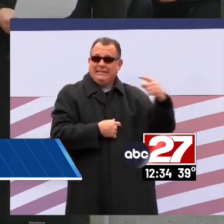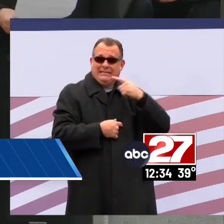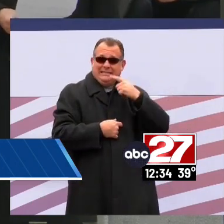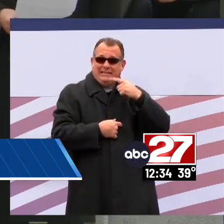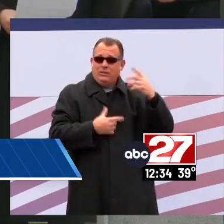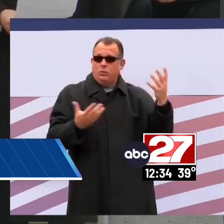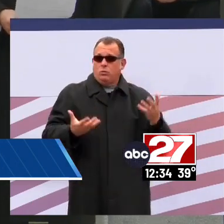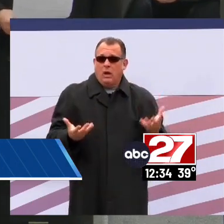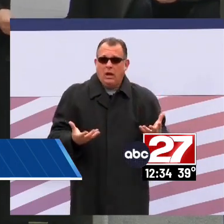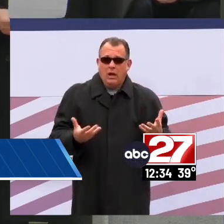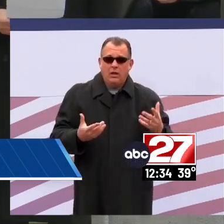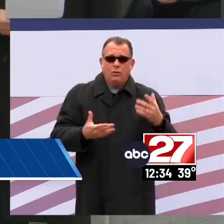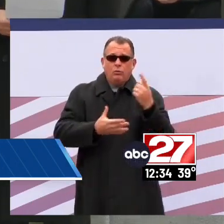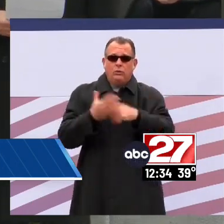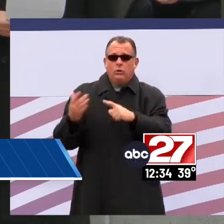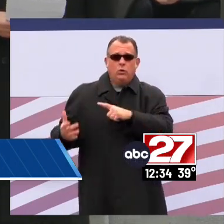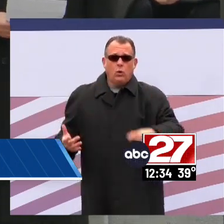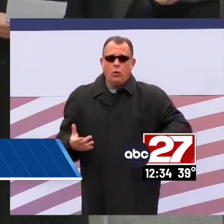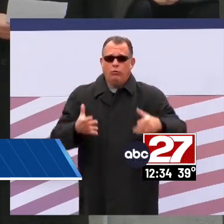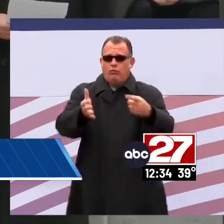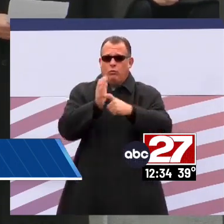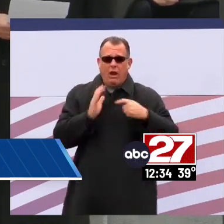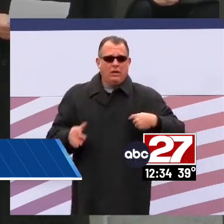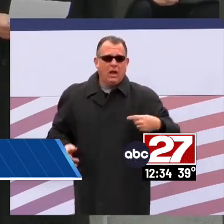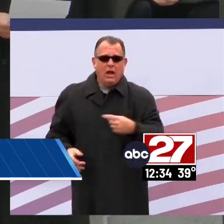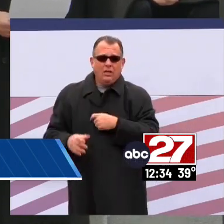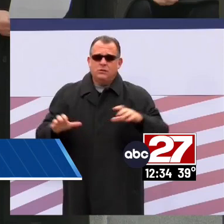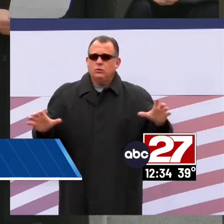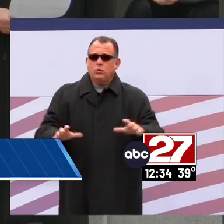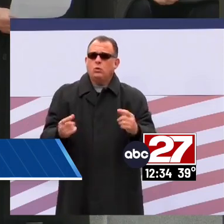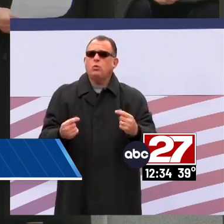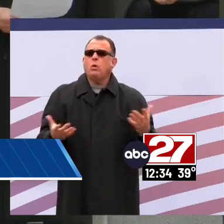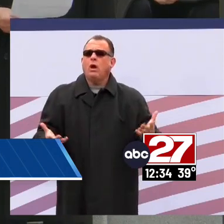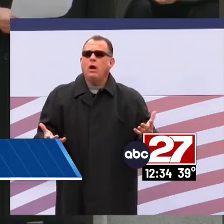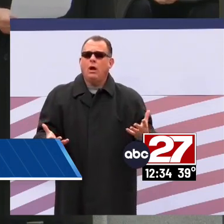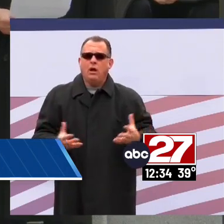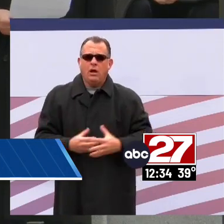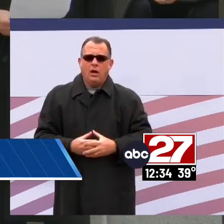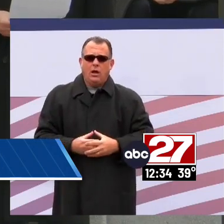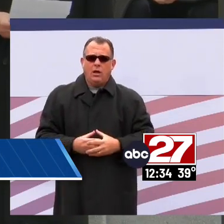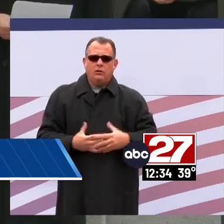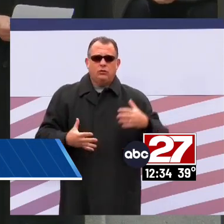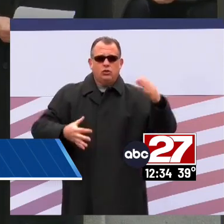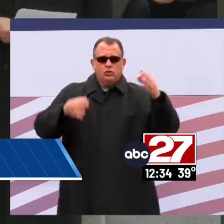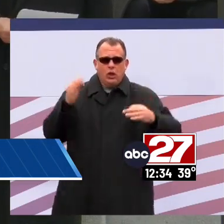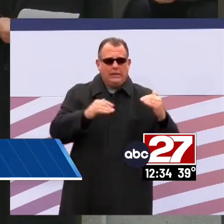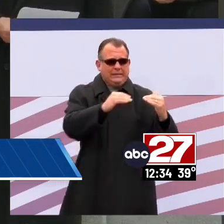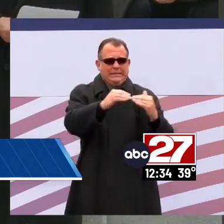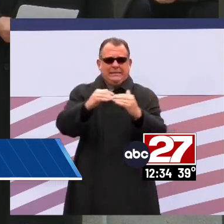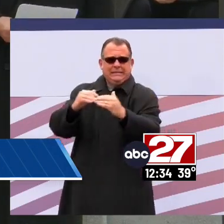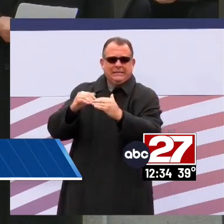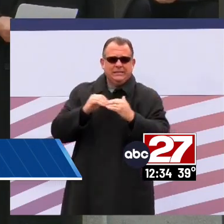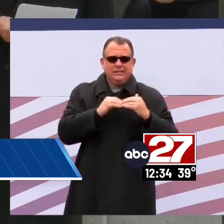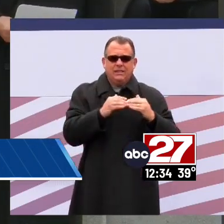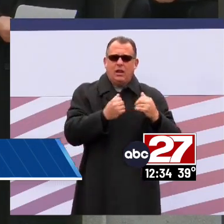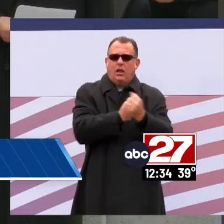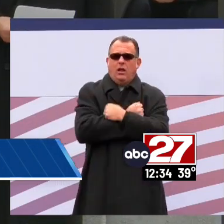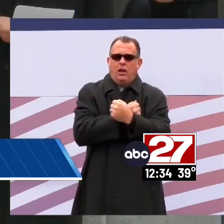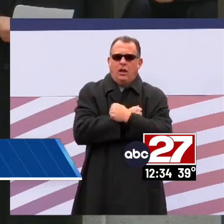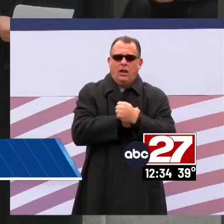Lord requires of us? But to do justice, love mercy, and to walk humbly with our